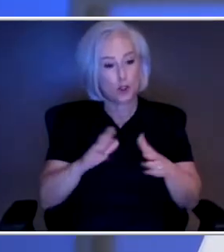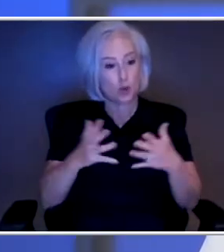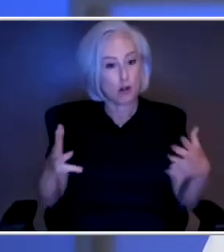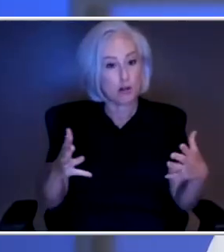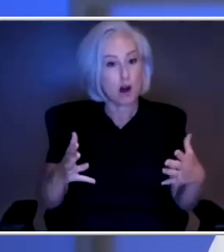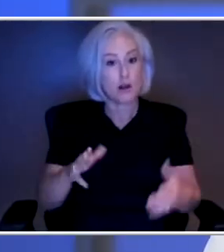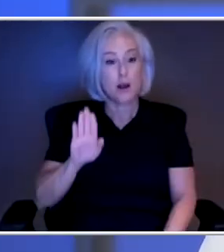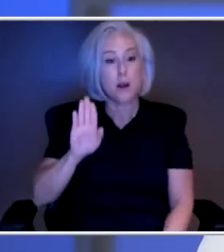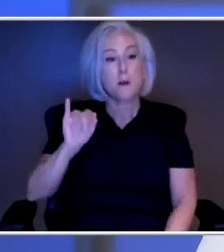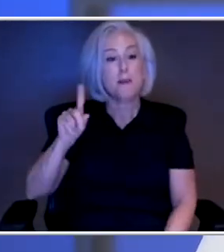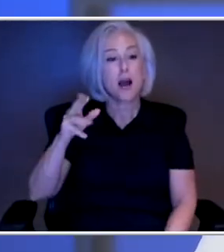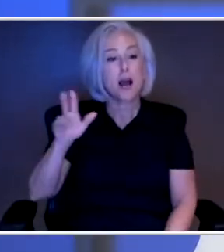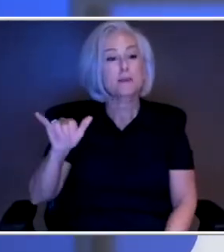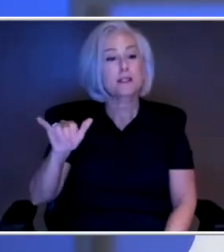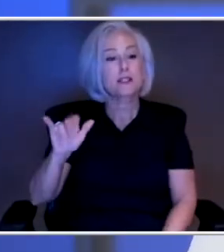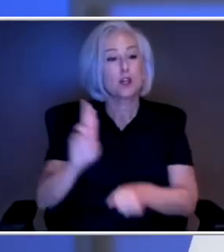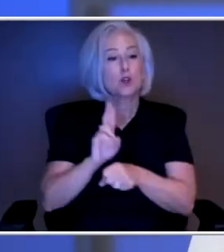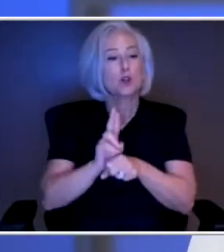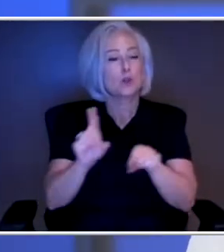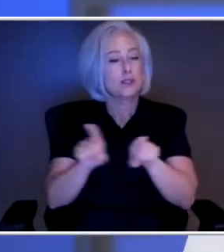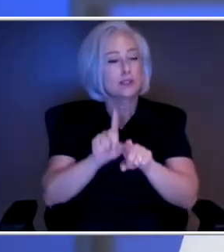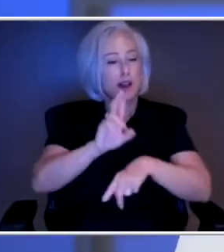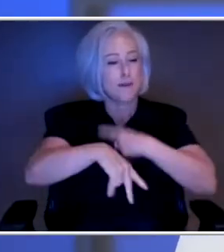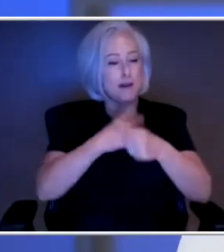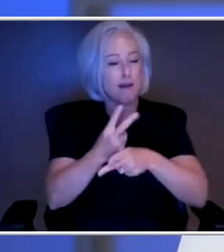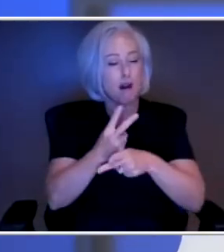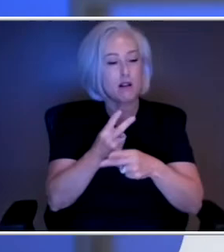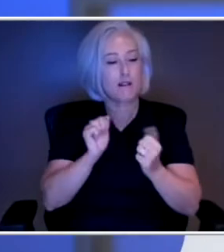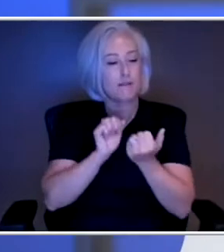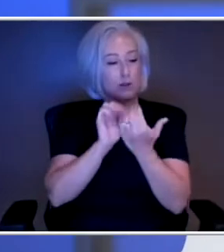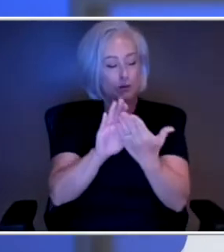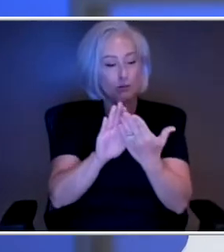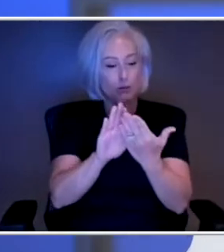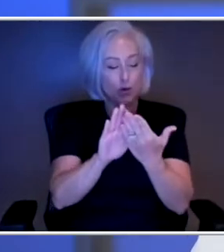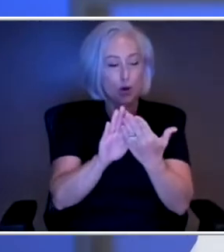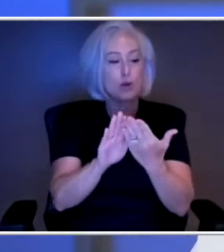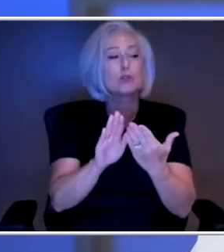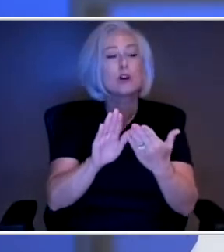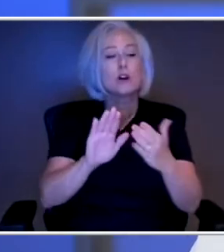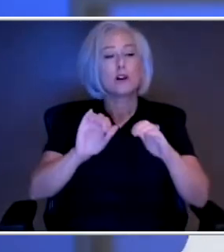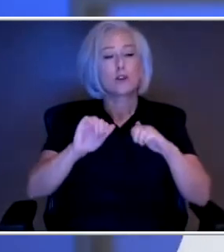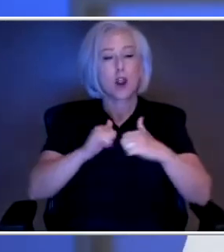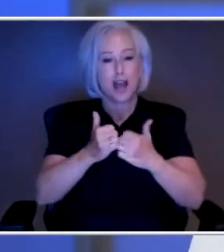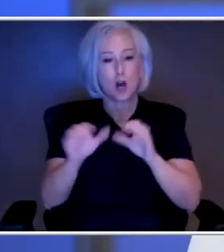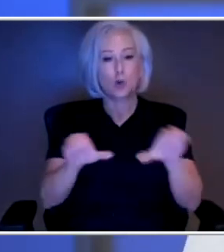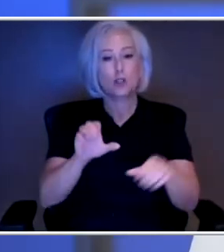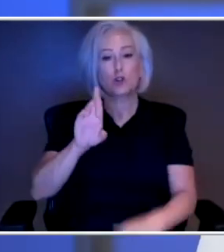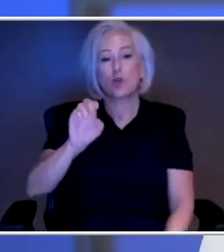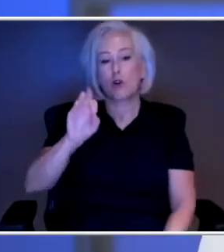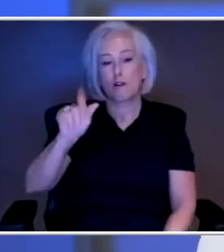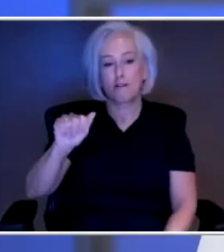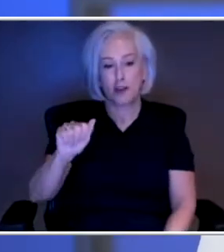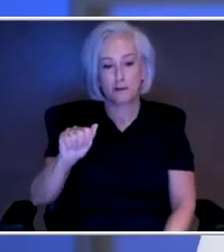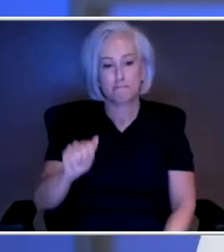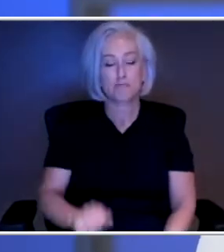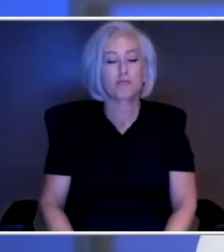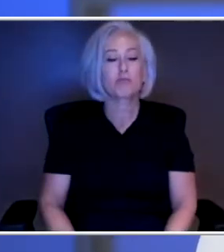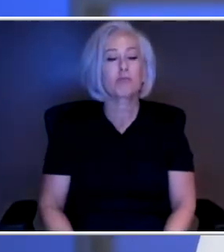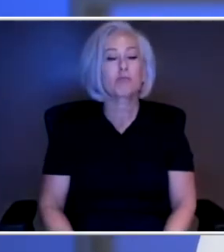a very similar type of technique for what we need to apply to do an RFA. So we've had a lot of